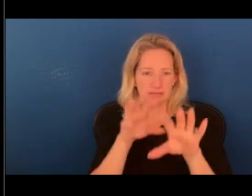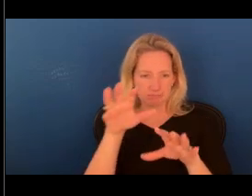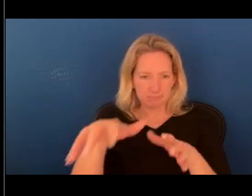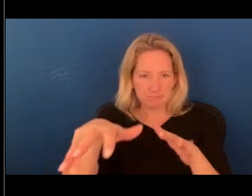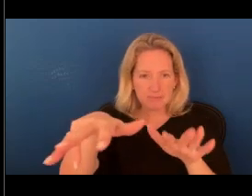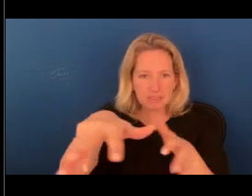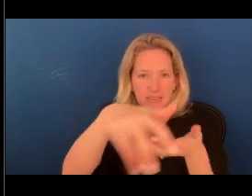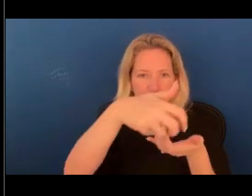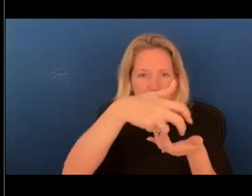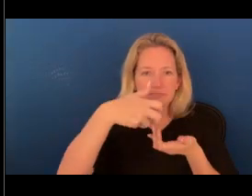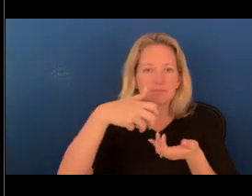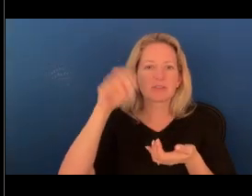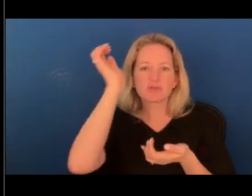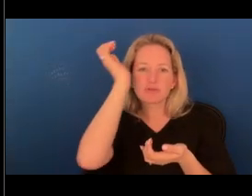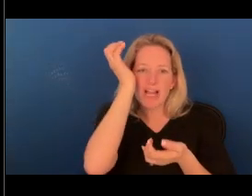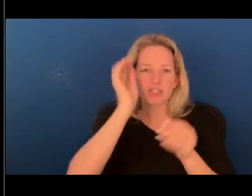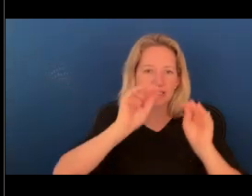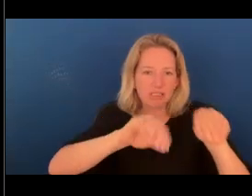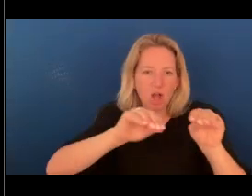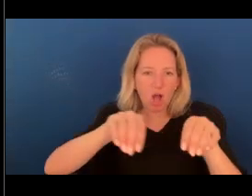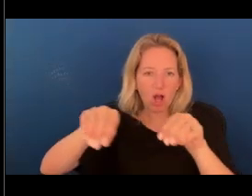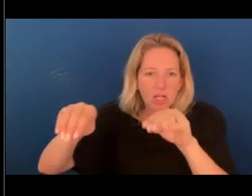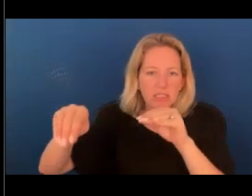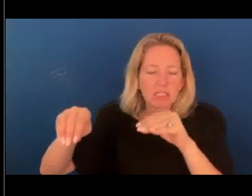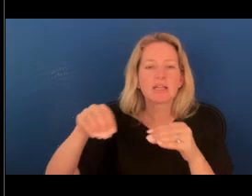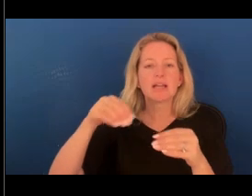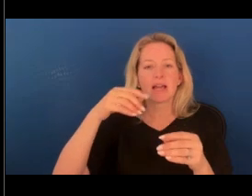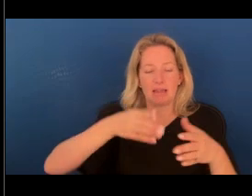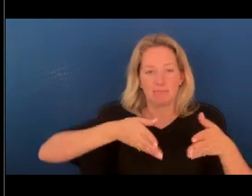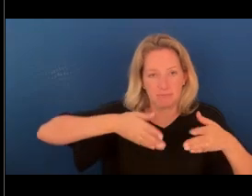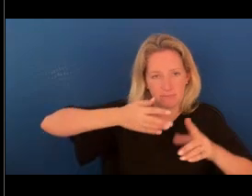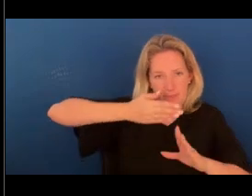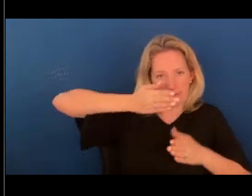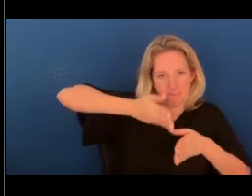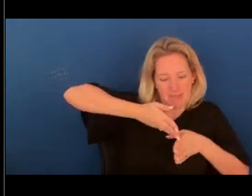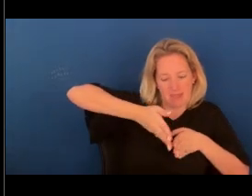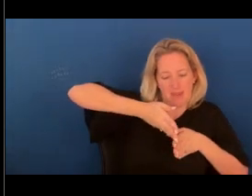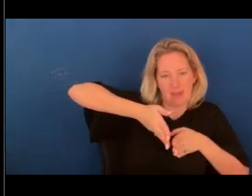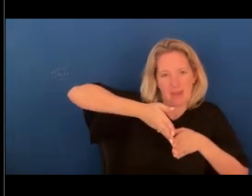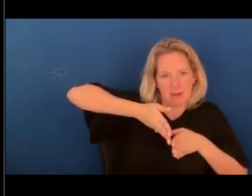devices, have been installed both in the main spine of Proctor Creek and in several tributaries.